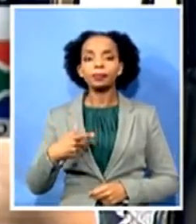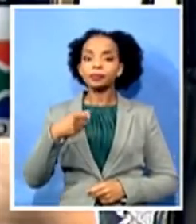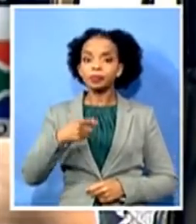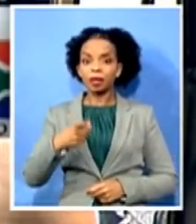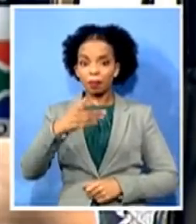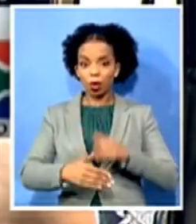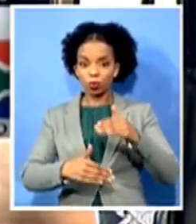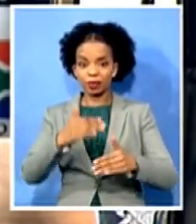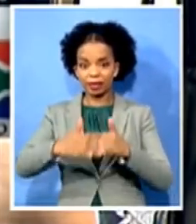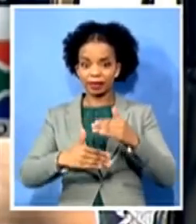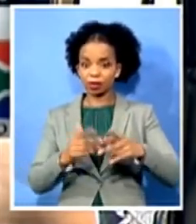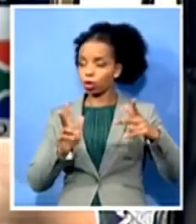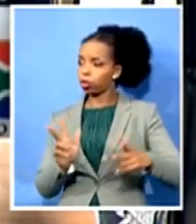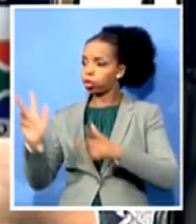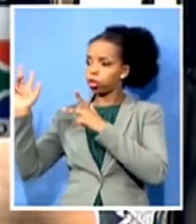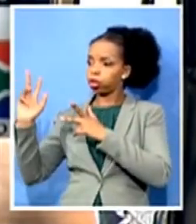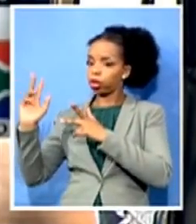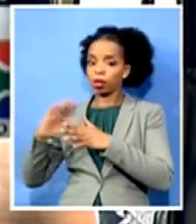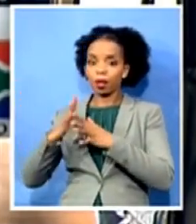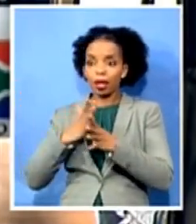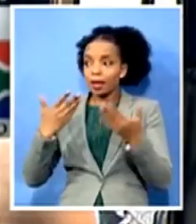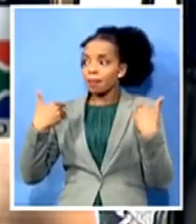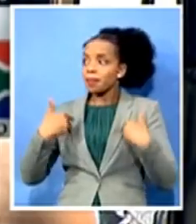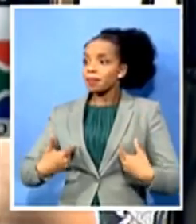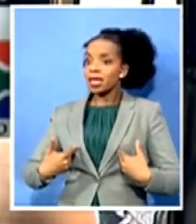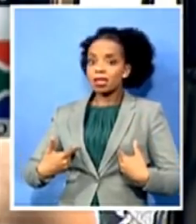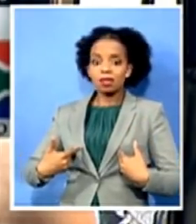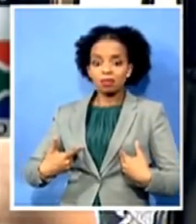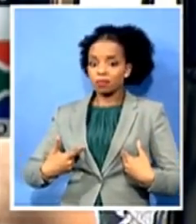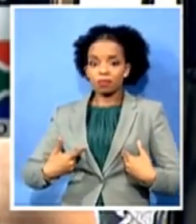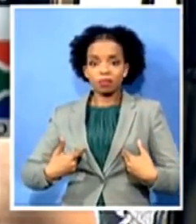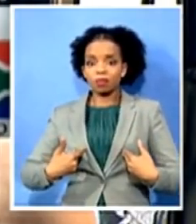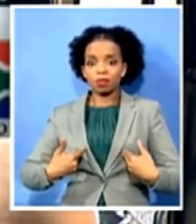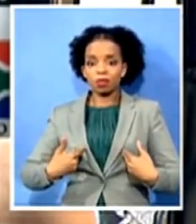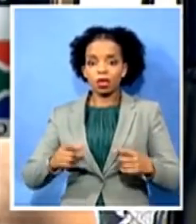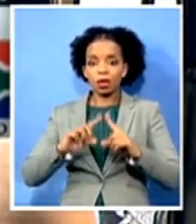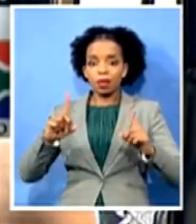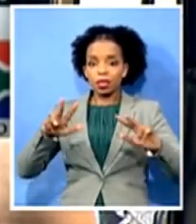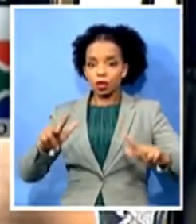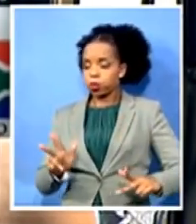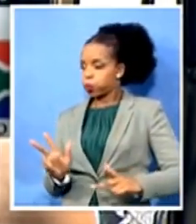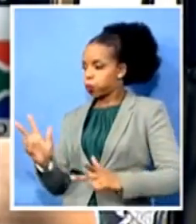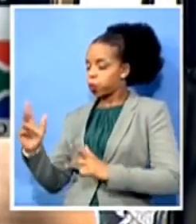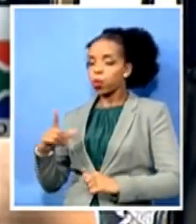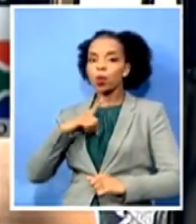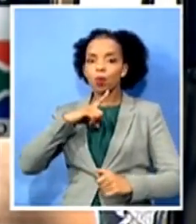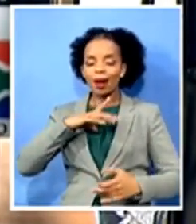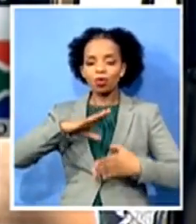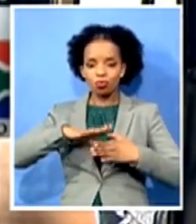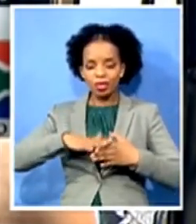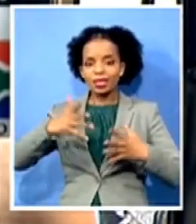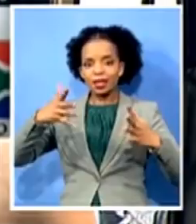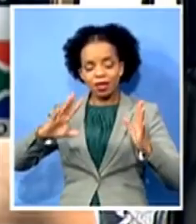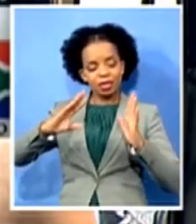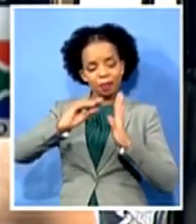was abandoned because of these reasons that officials have put here. which were not controlled by me. I then went back and